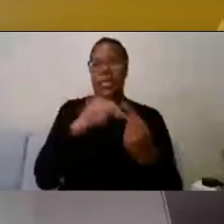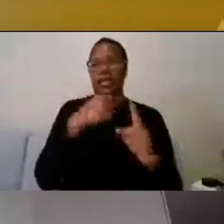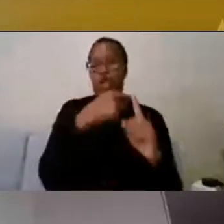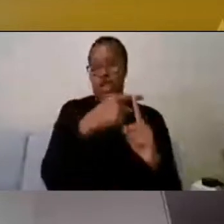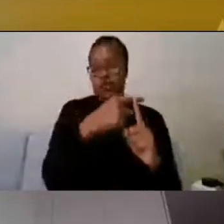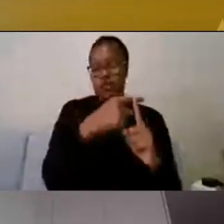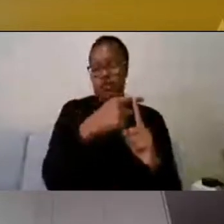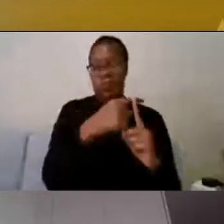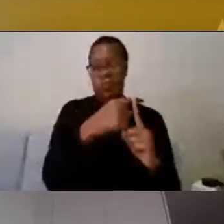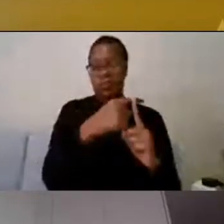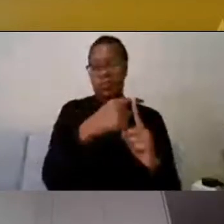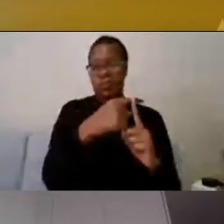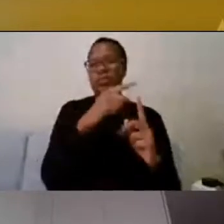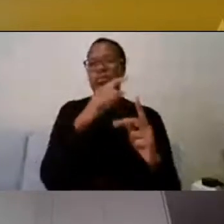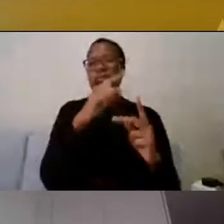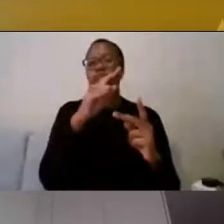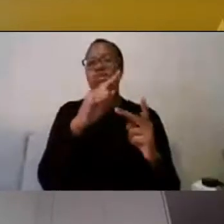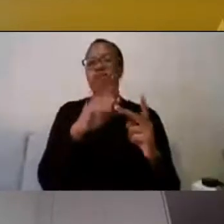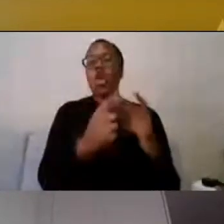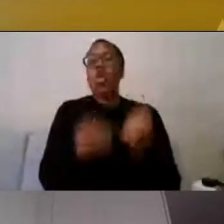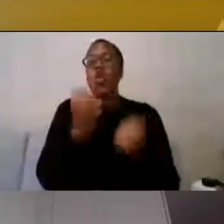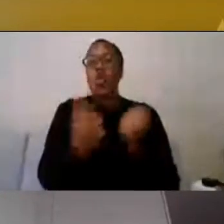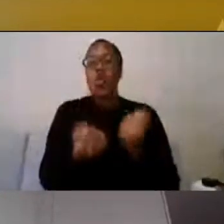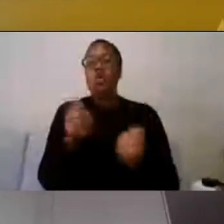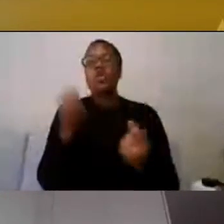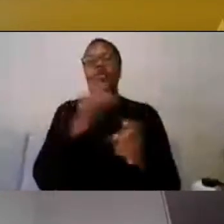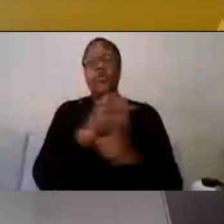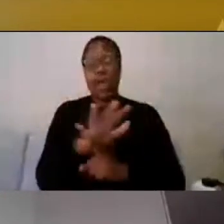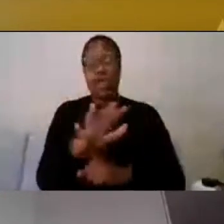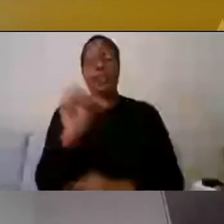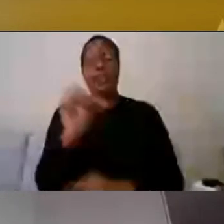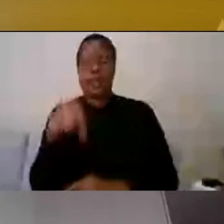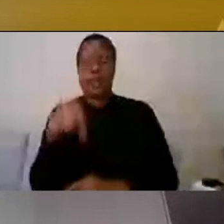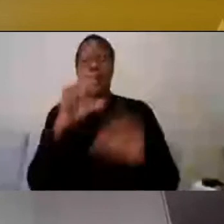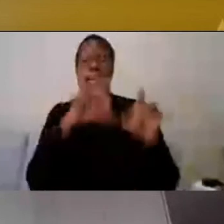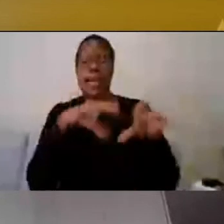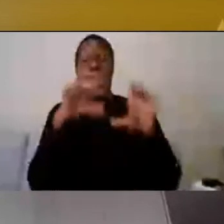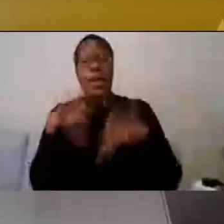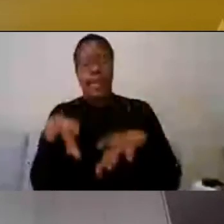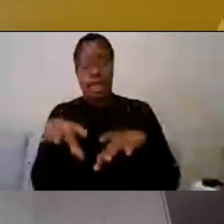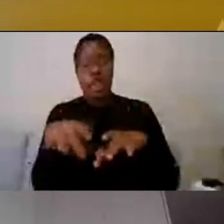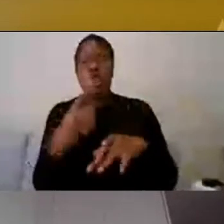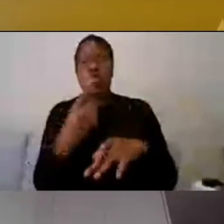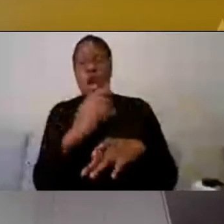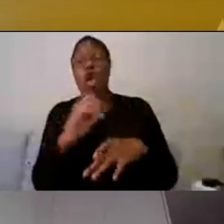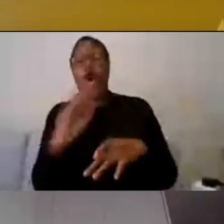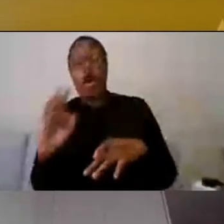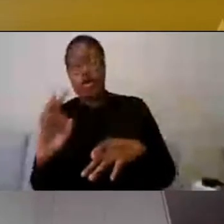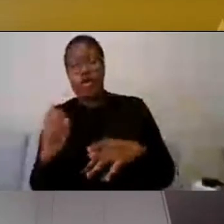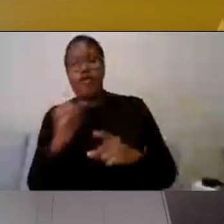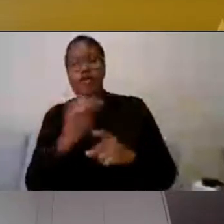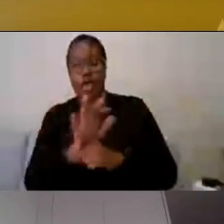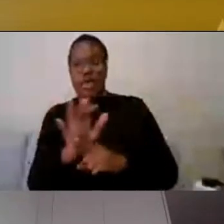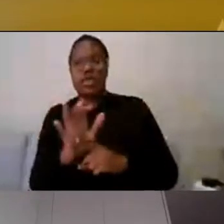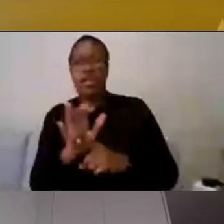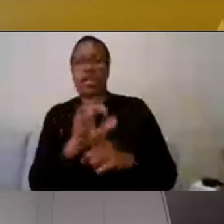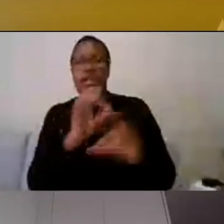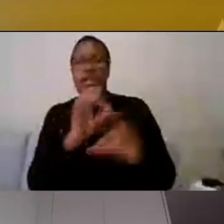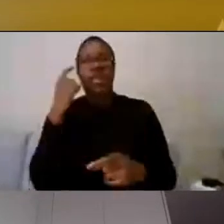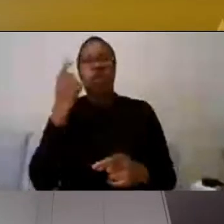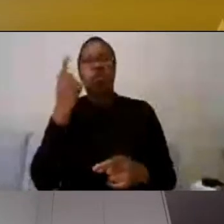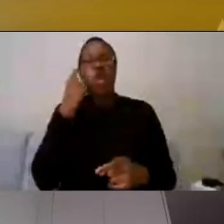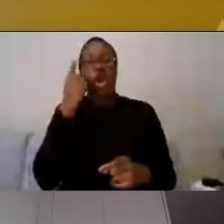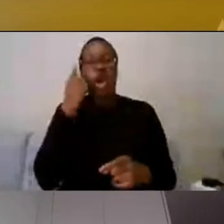And then as far as courts that are affected, yes, Khayelitsha is one of them, where I think it was a clerk